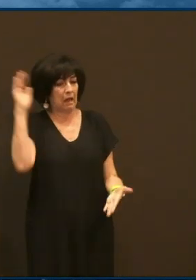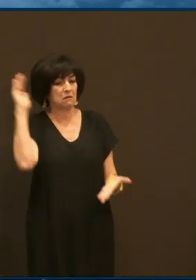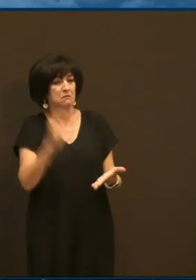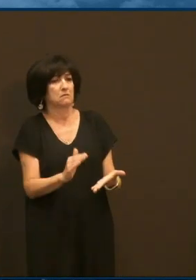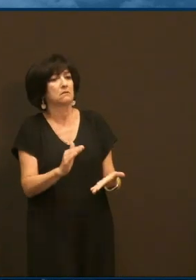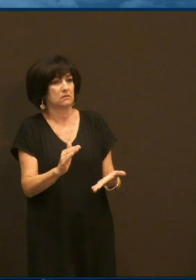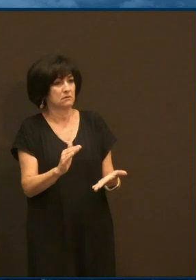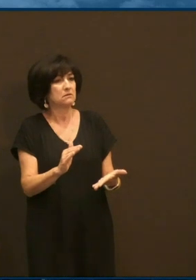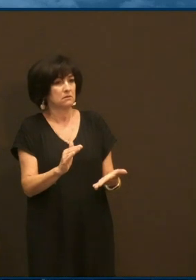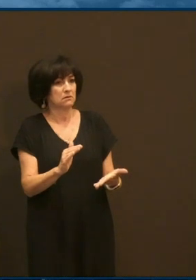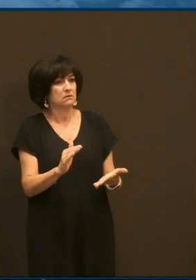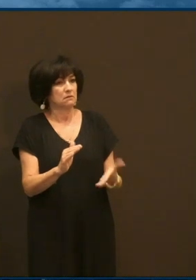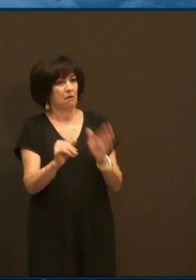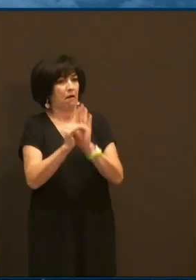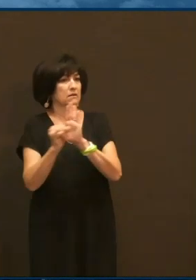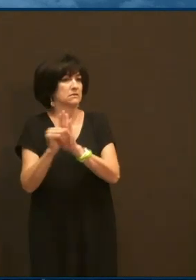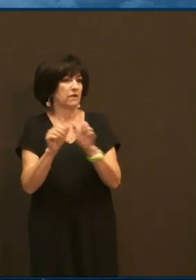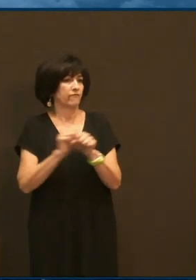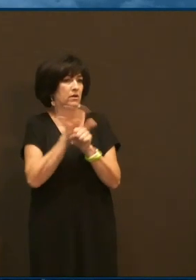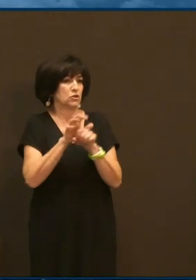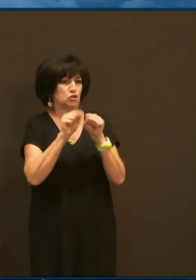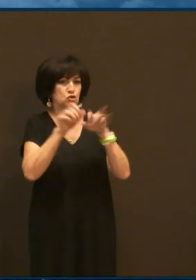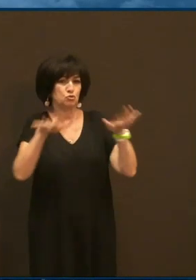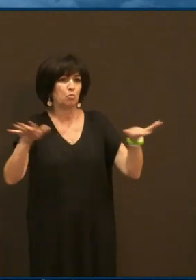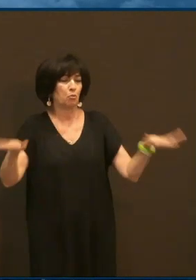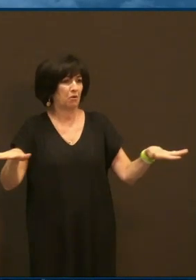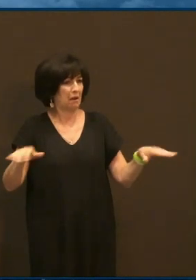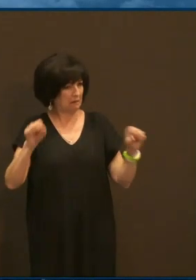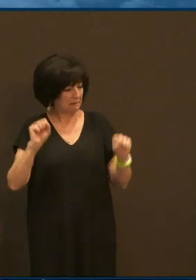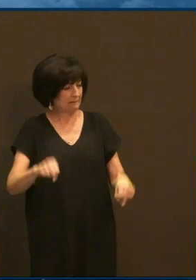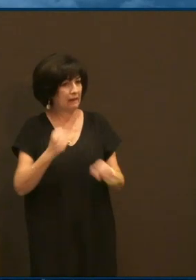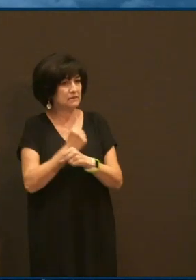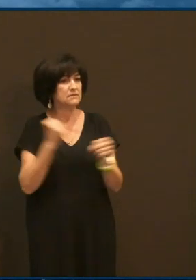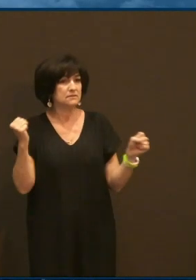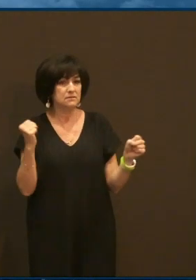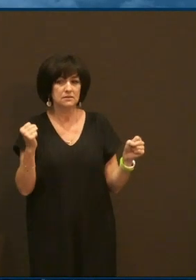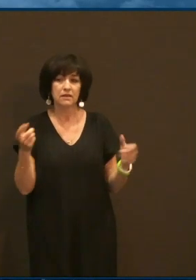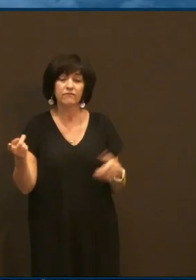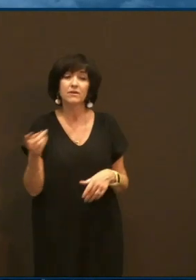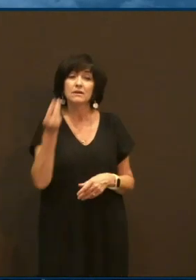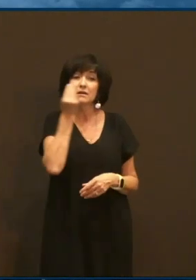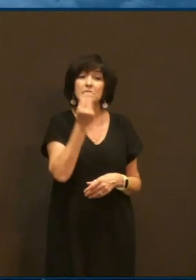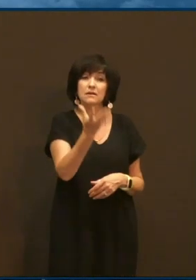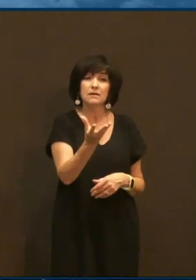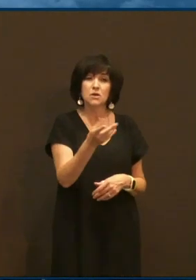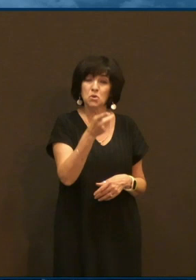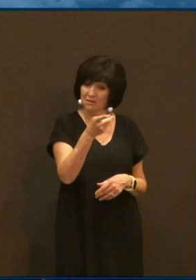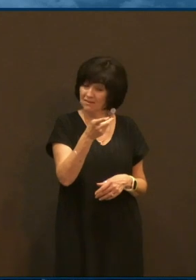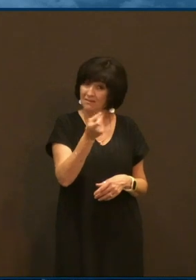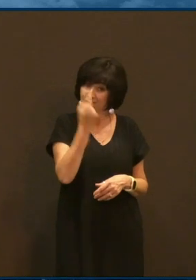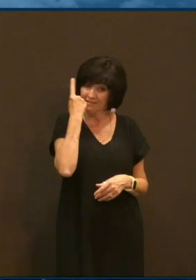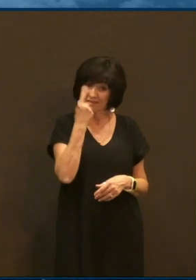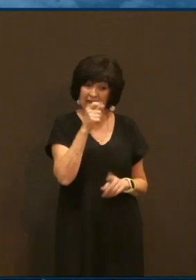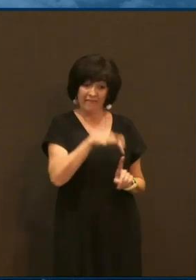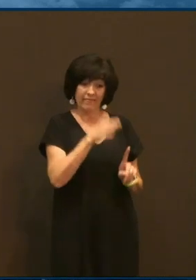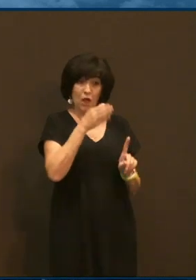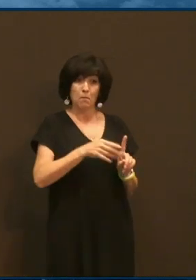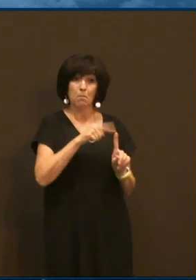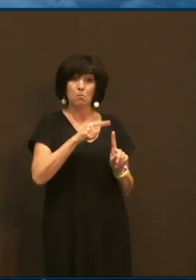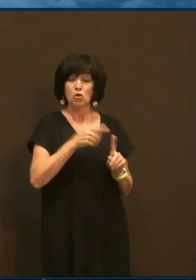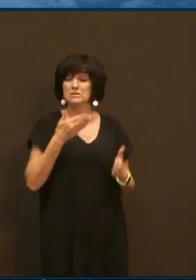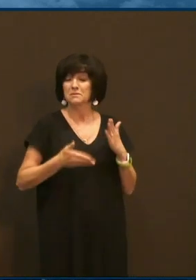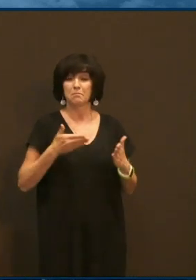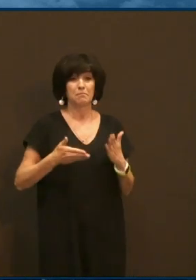of infection. And I think the other key thing that we've learned through all that is you can have somebody who's asymptomatic who's shedding the